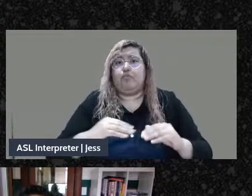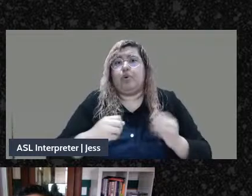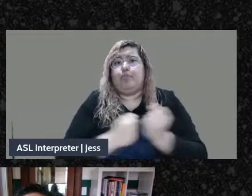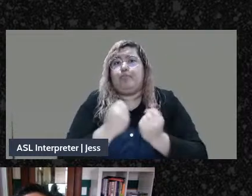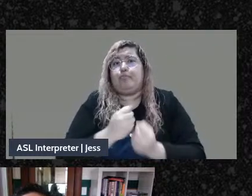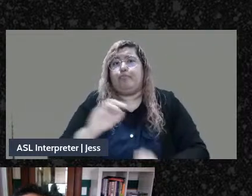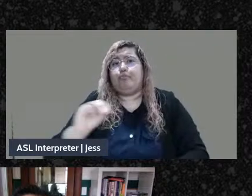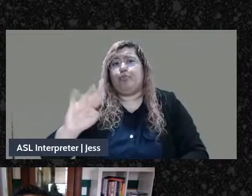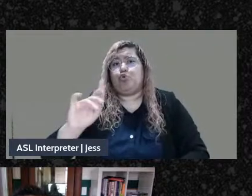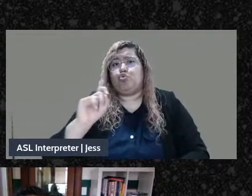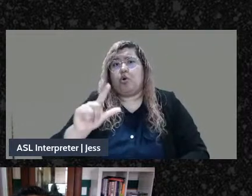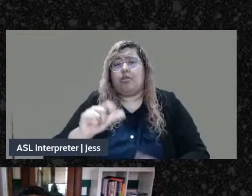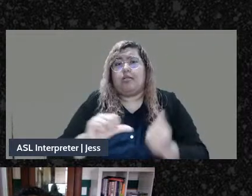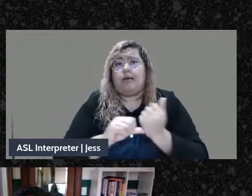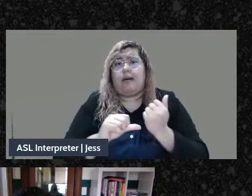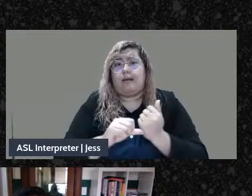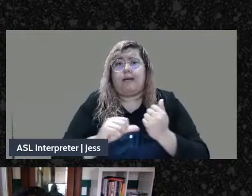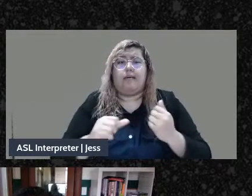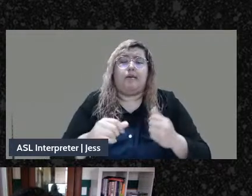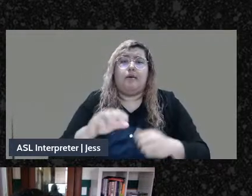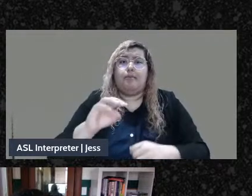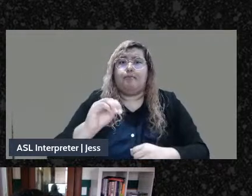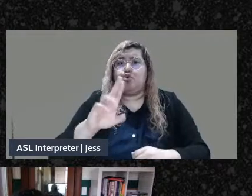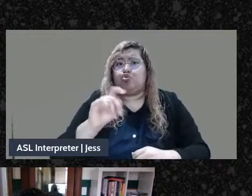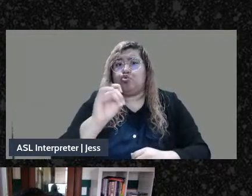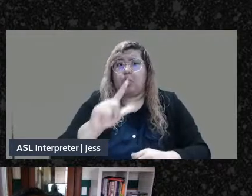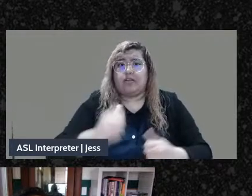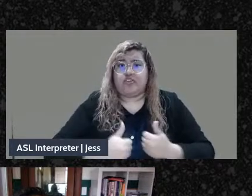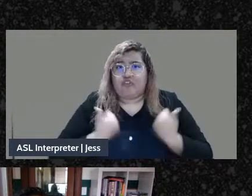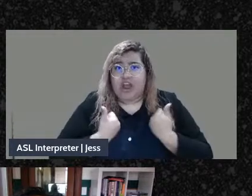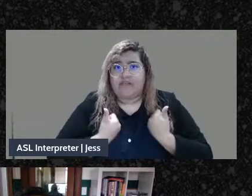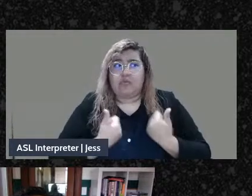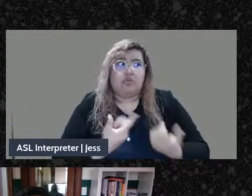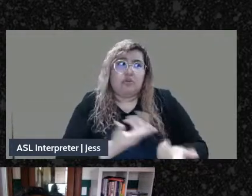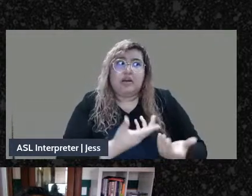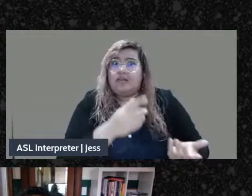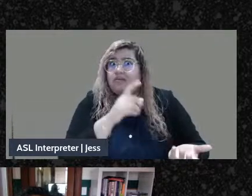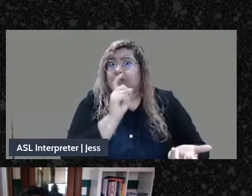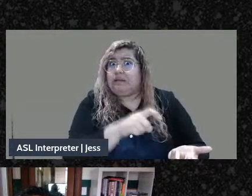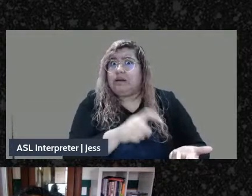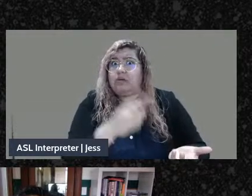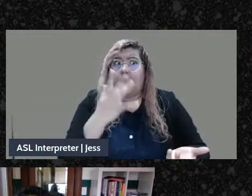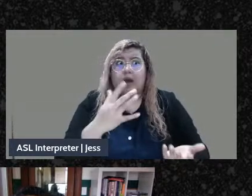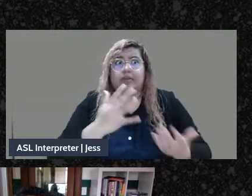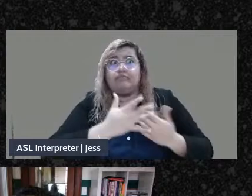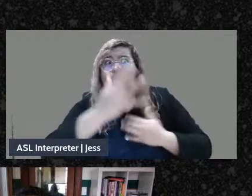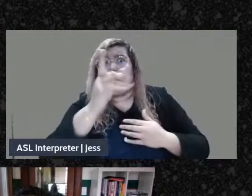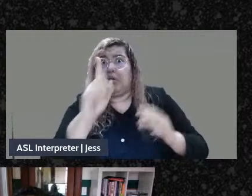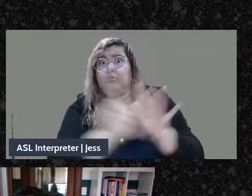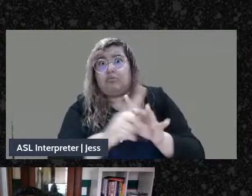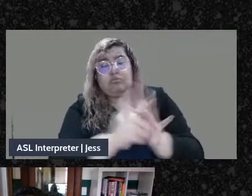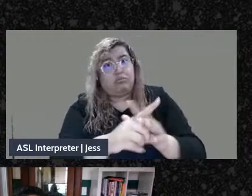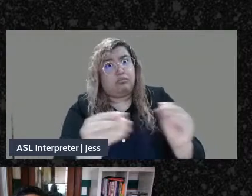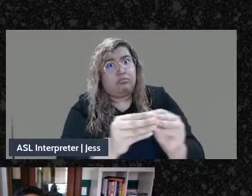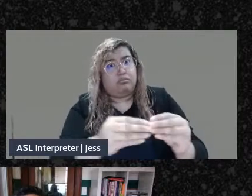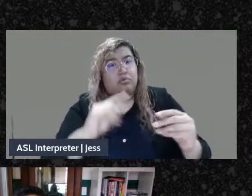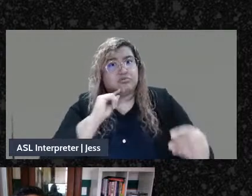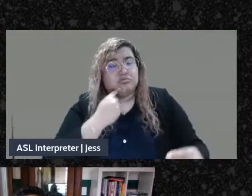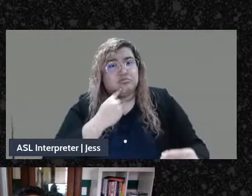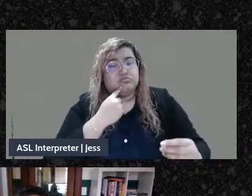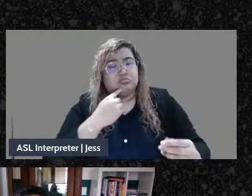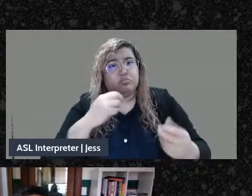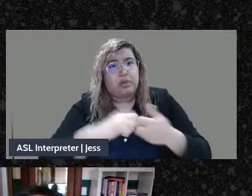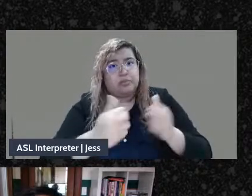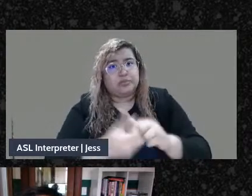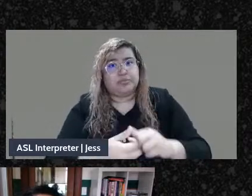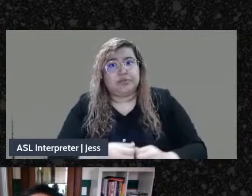know is going to be so needed with the coming and like present climate catastrophes, right? And so I think even as we make these demands of the city, it's not because I'm,